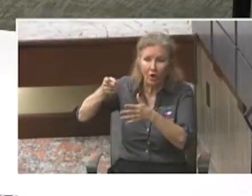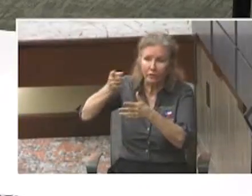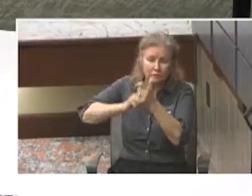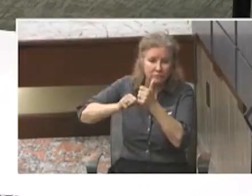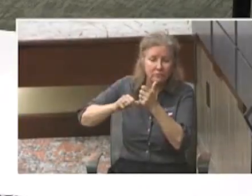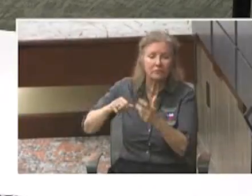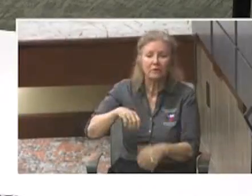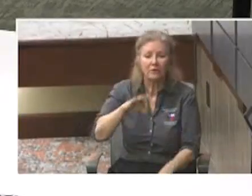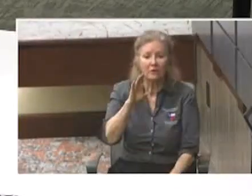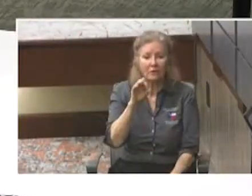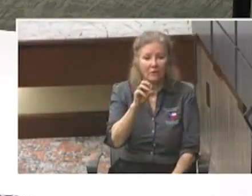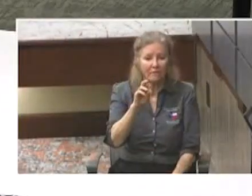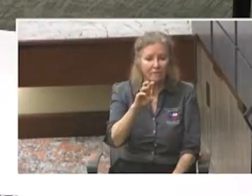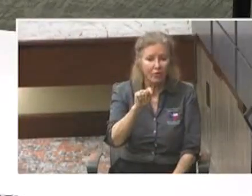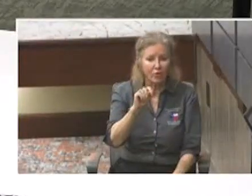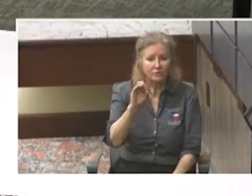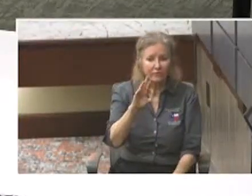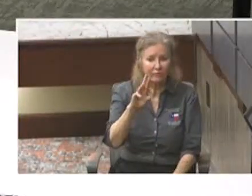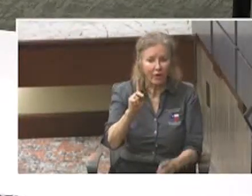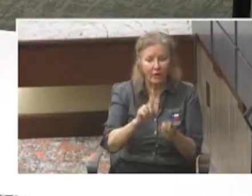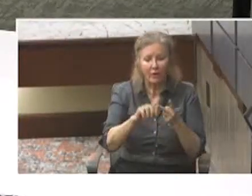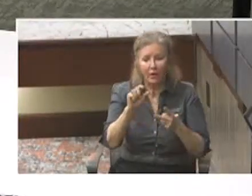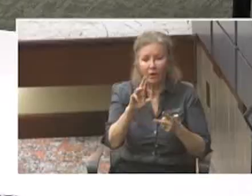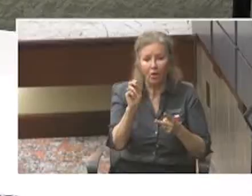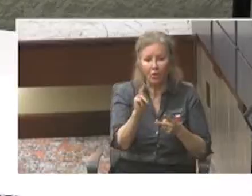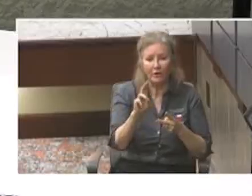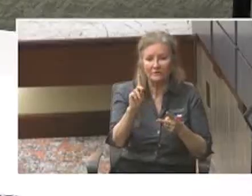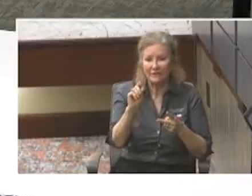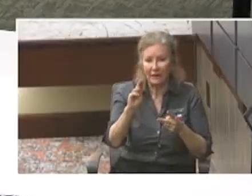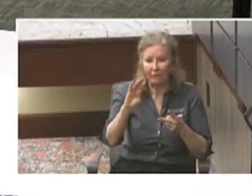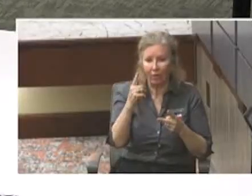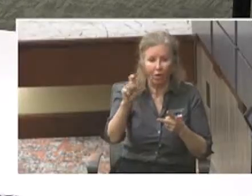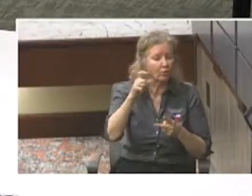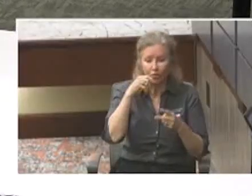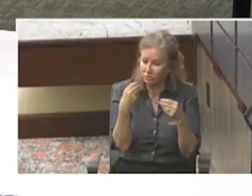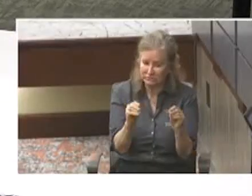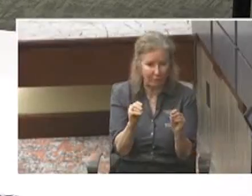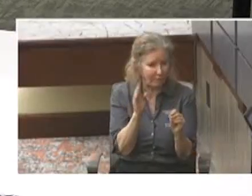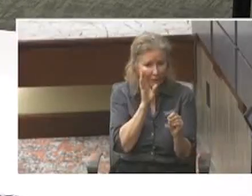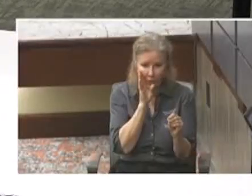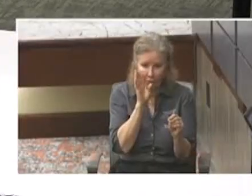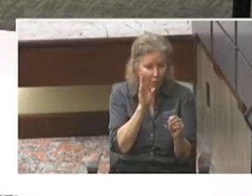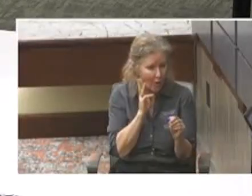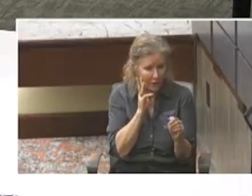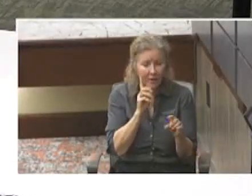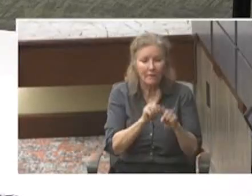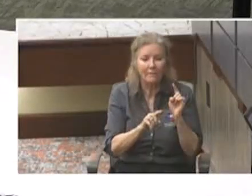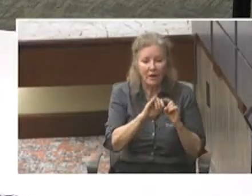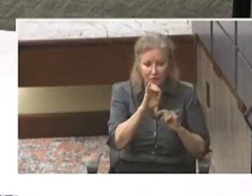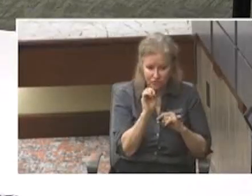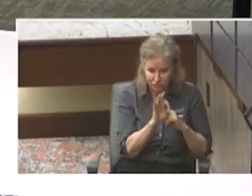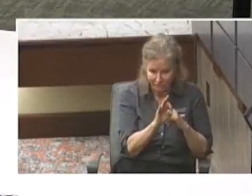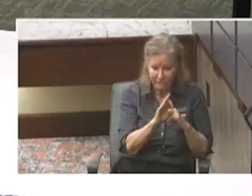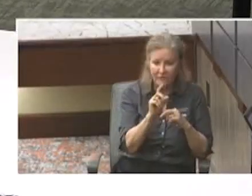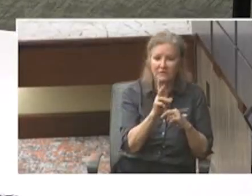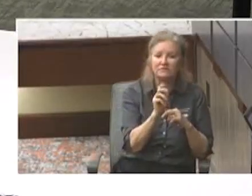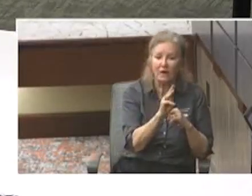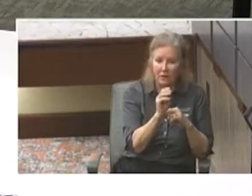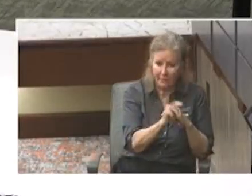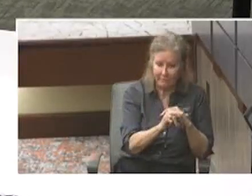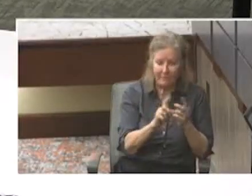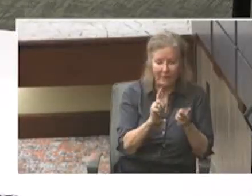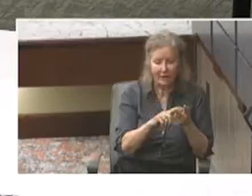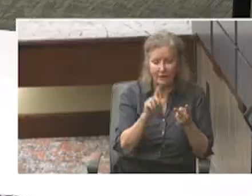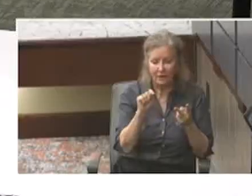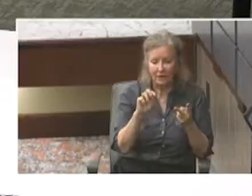Frank, Lauren Daigle, Christian entertainers, we did not sell beer and wine, but we did for Jeff Dunham and Tucker Wetmore as well.